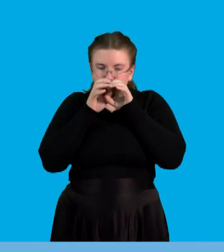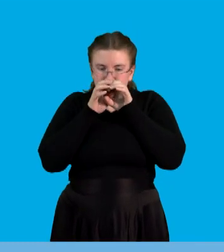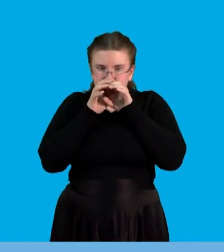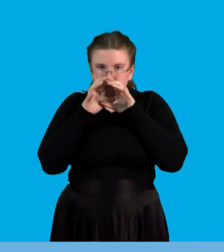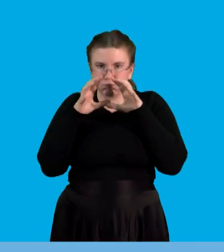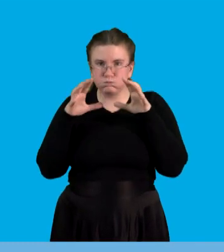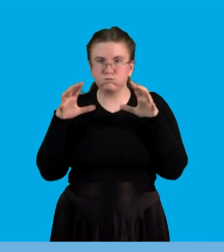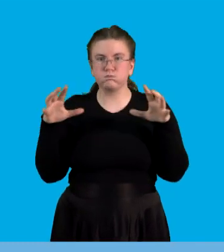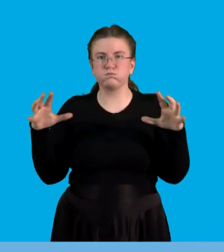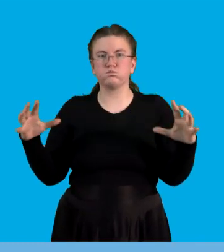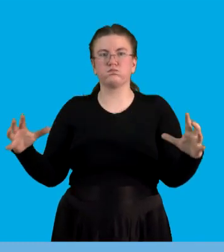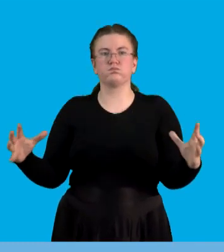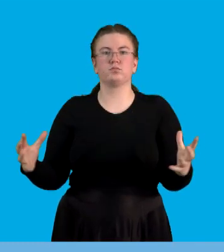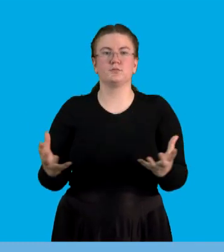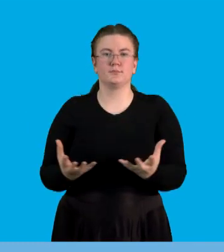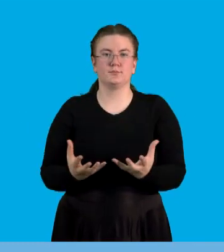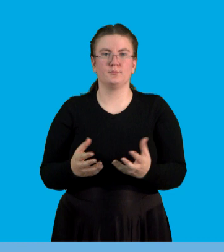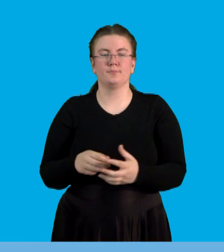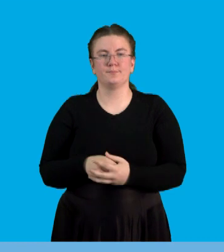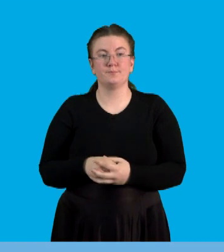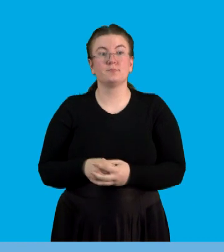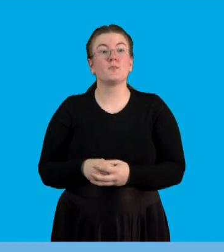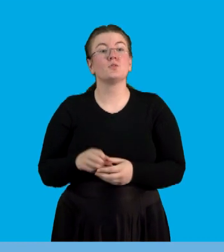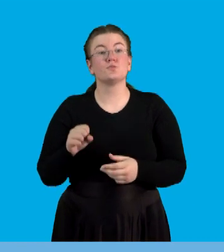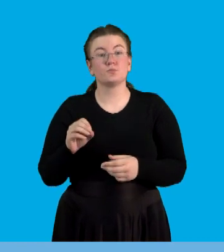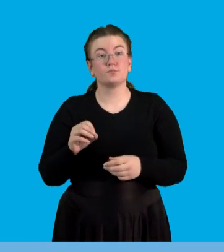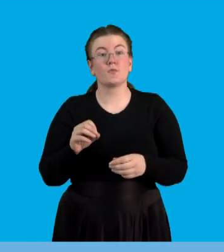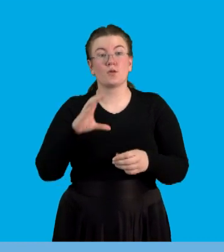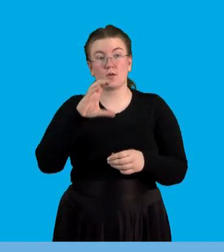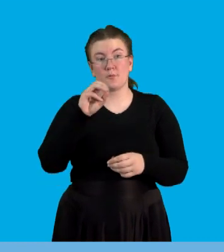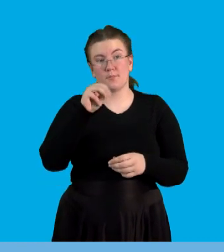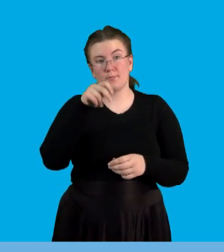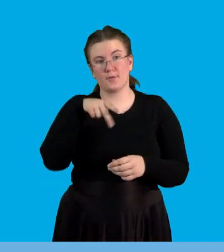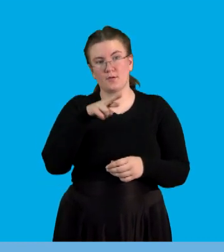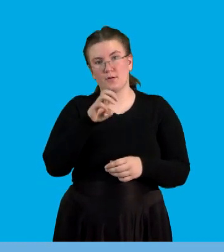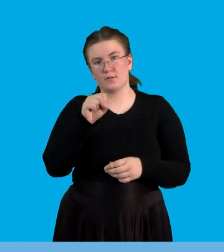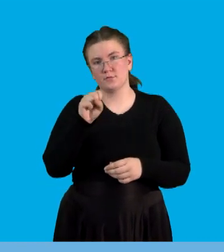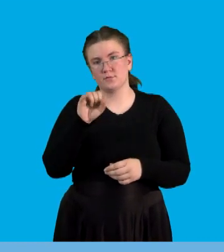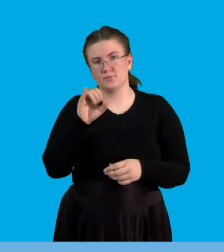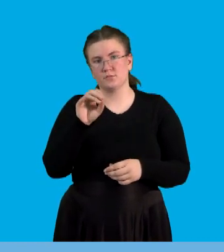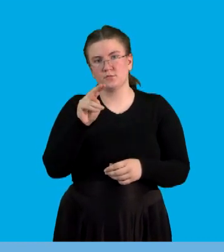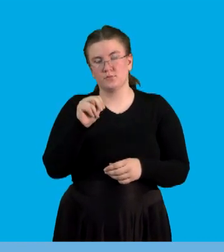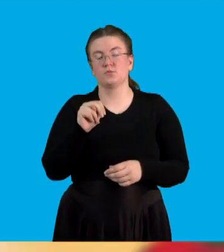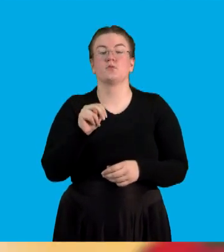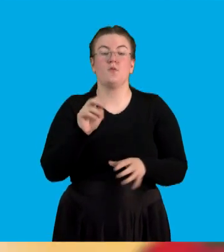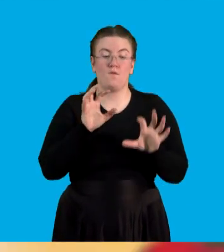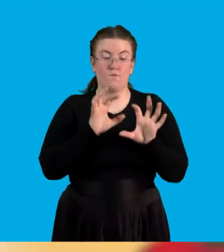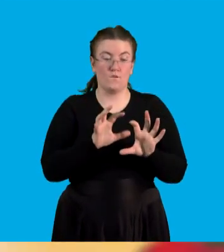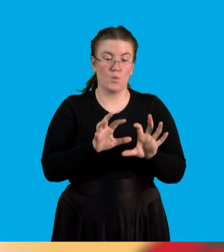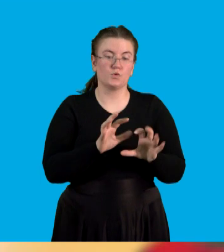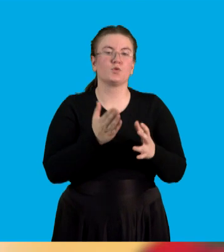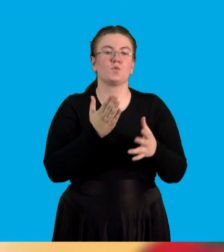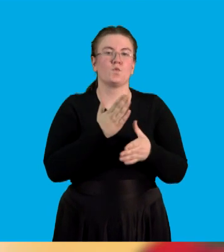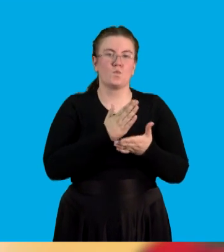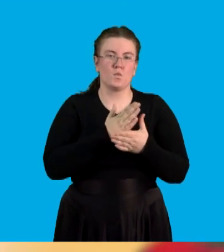turn exerts a compression force onto the head. Remember, force is always acting in pairs. When you are applying a force onto